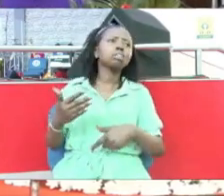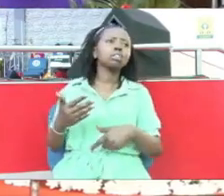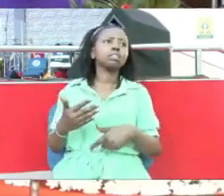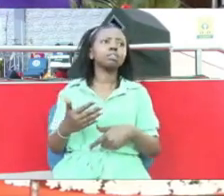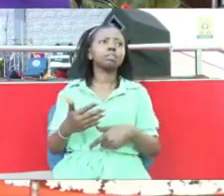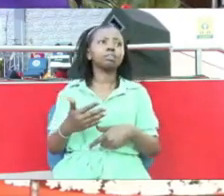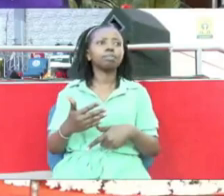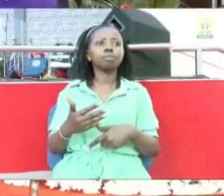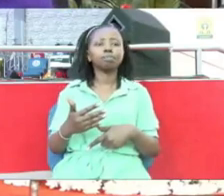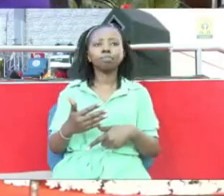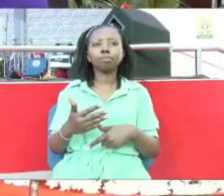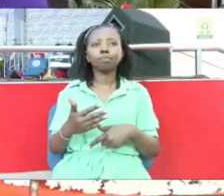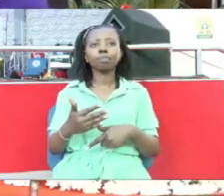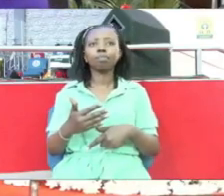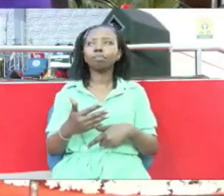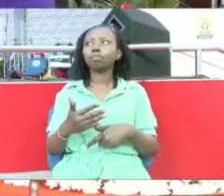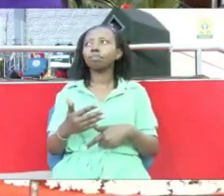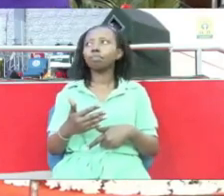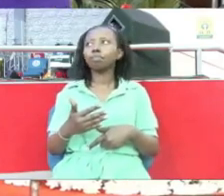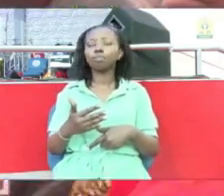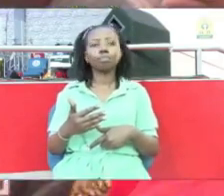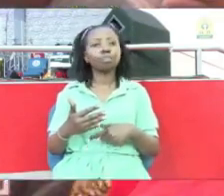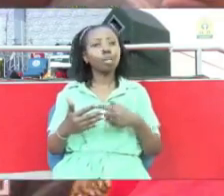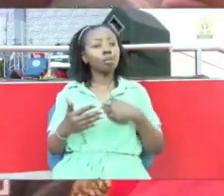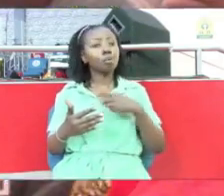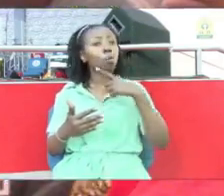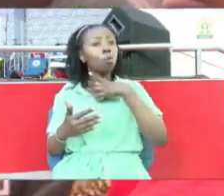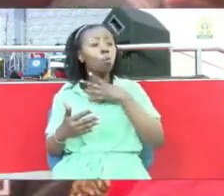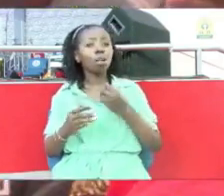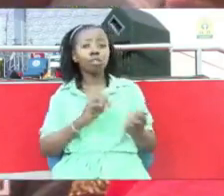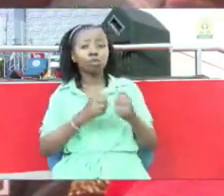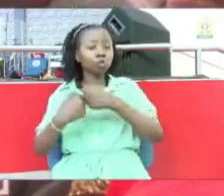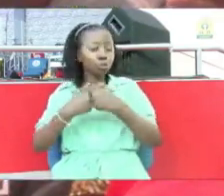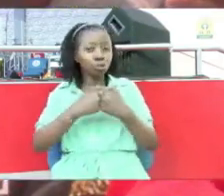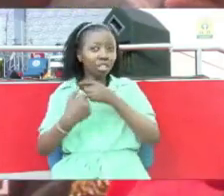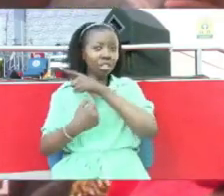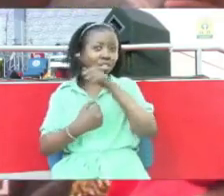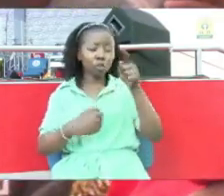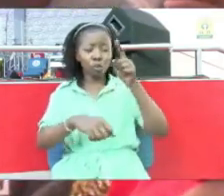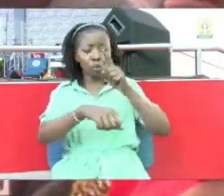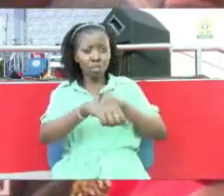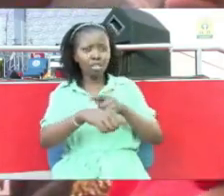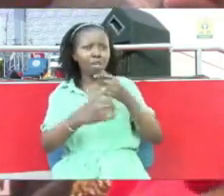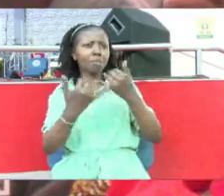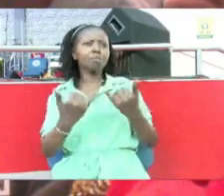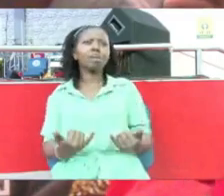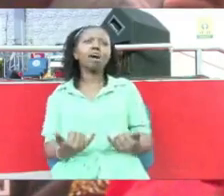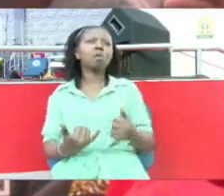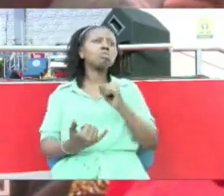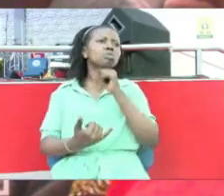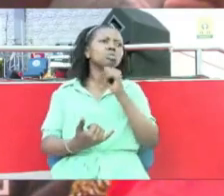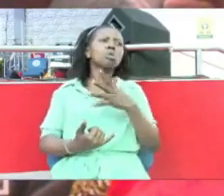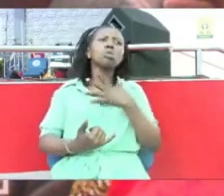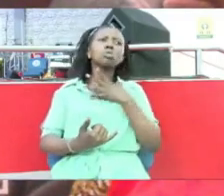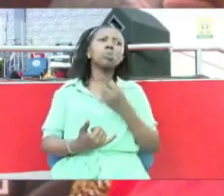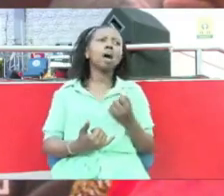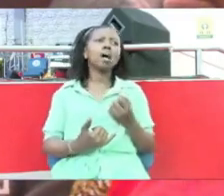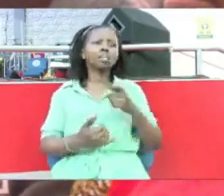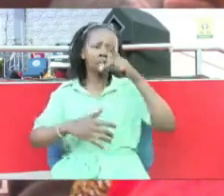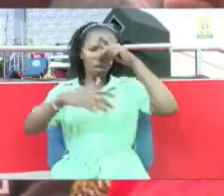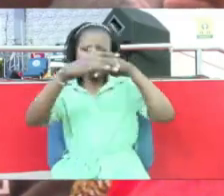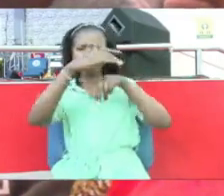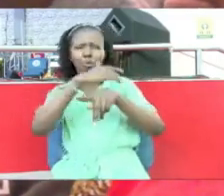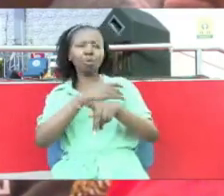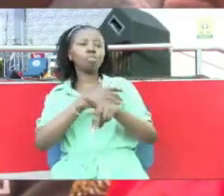prophets, tell me what God is saying. I want to challenge you that in this season, you do not need to go to somebody to see for